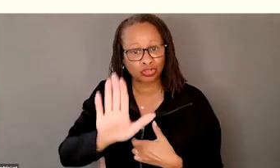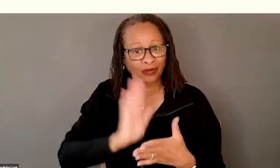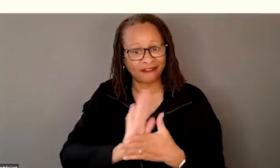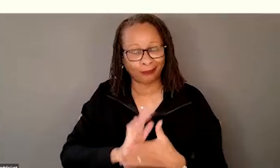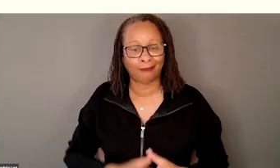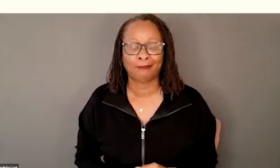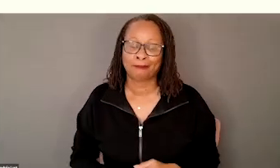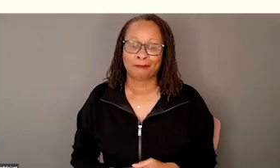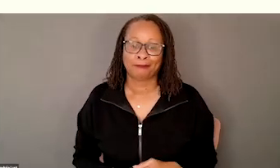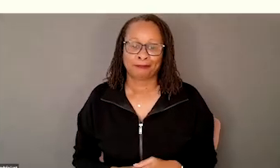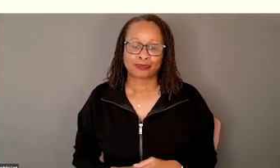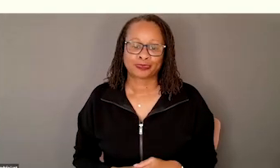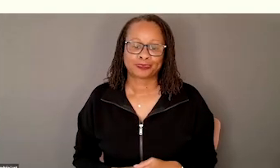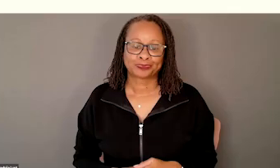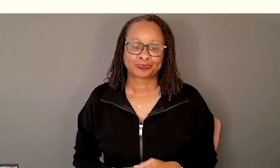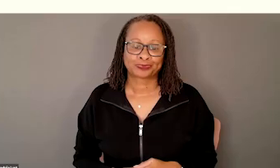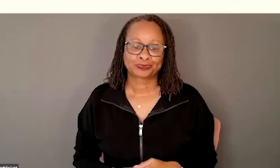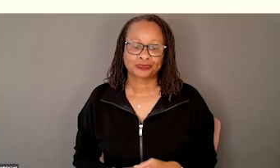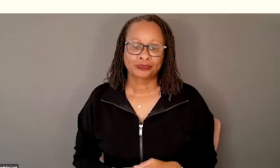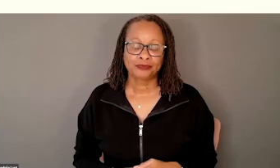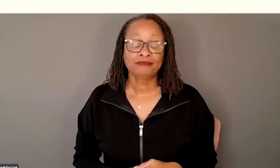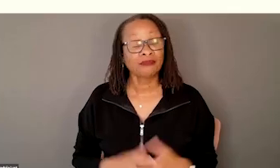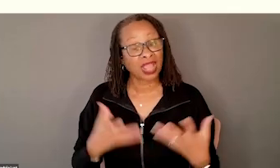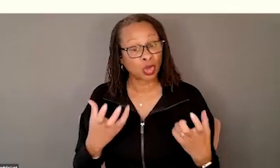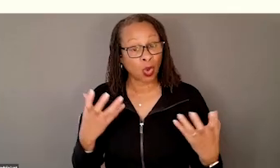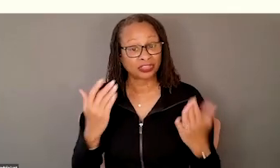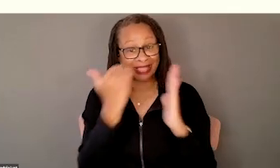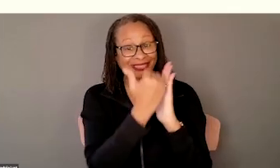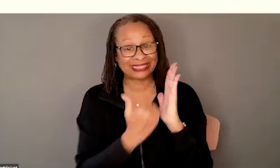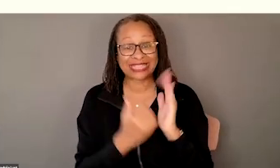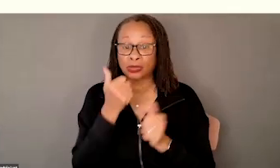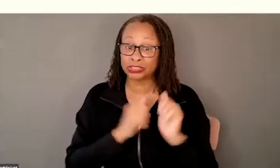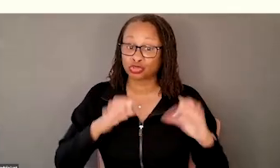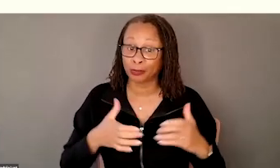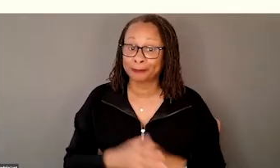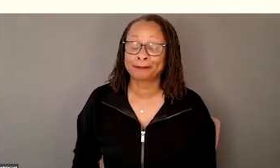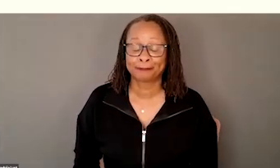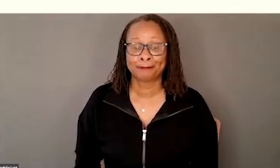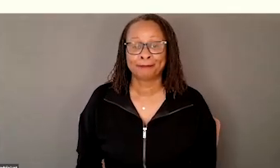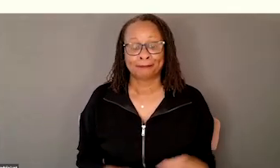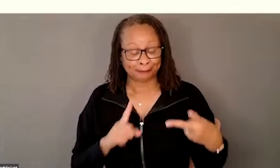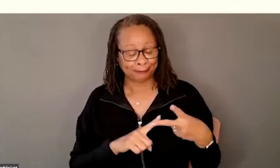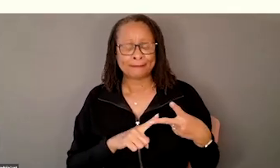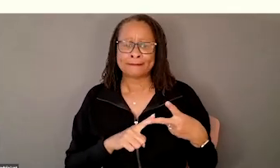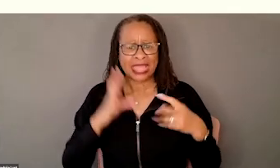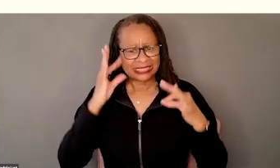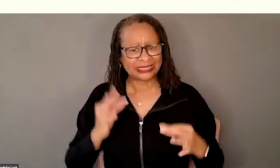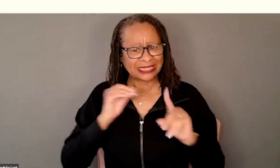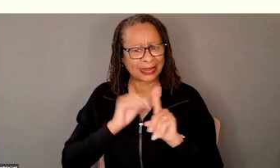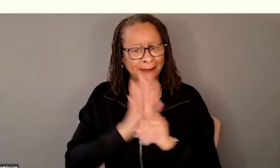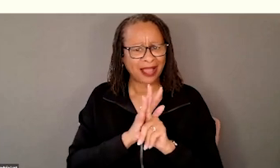reach, um, and you want to list out those groups. Then for intended impact,